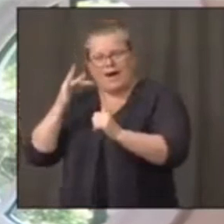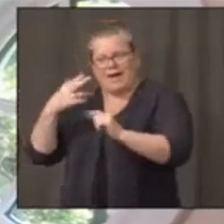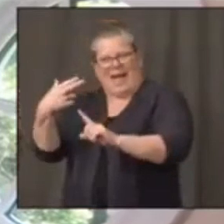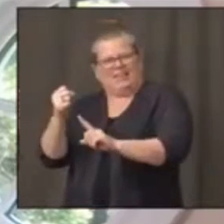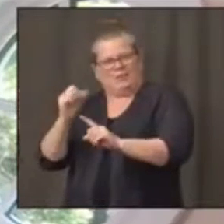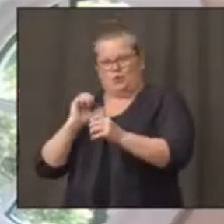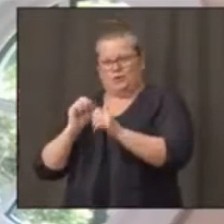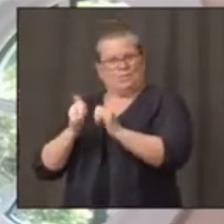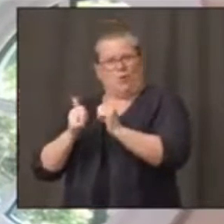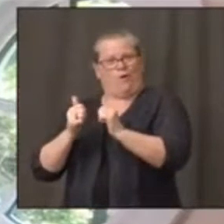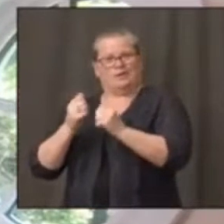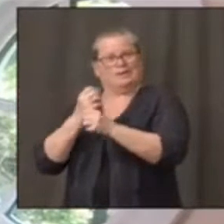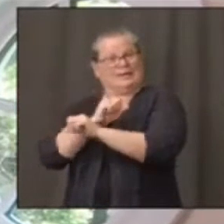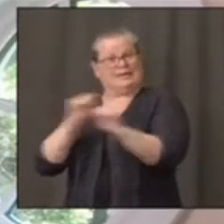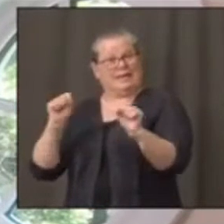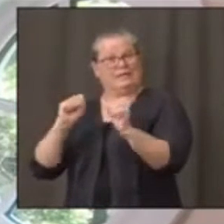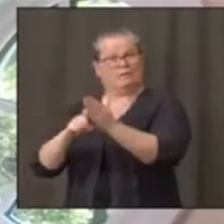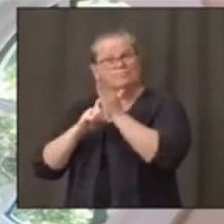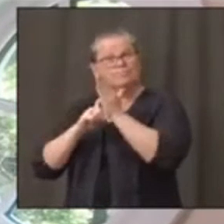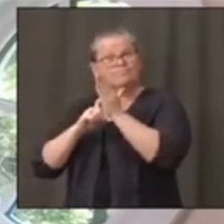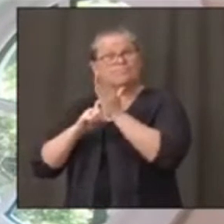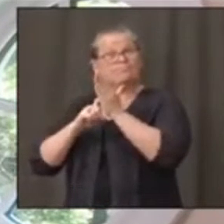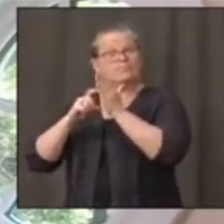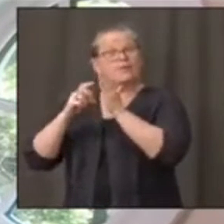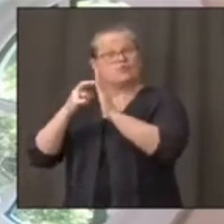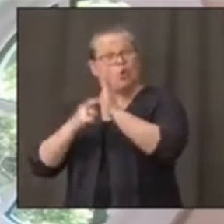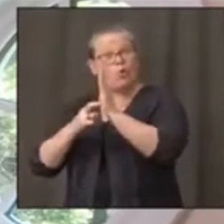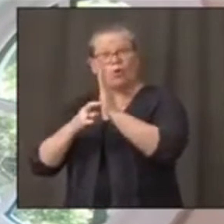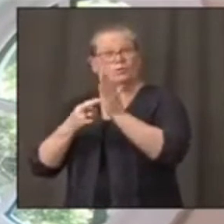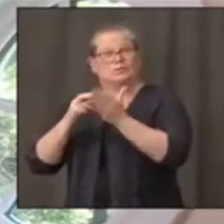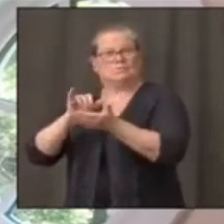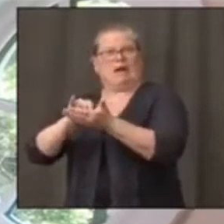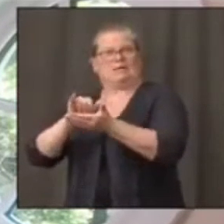level that you see pro teams and some collegiate teams doing.